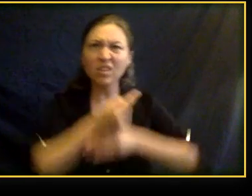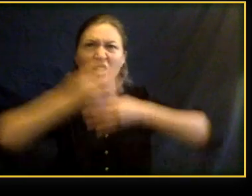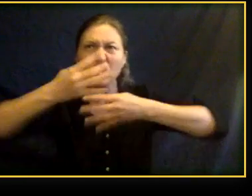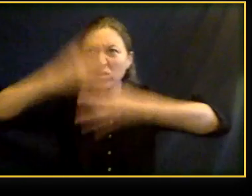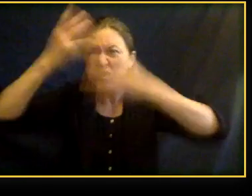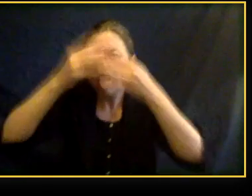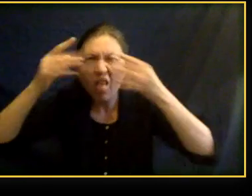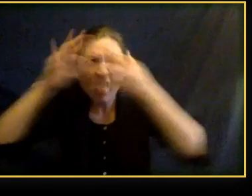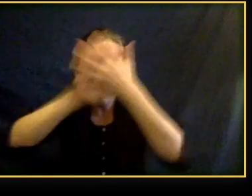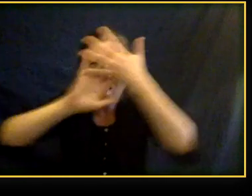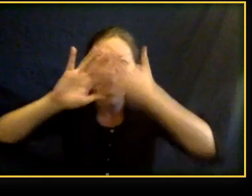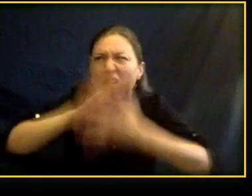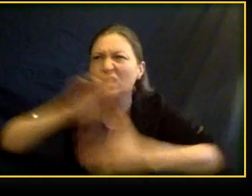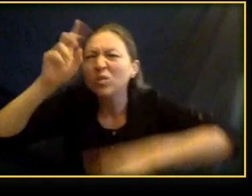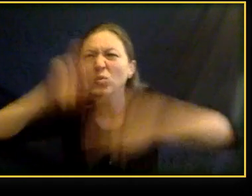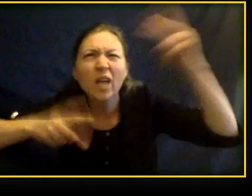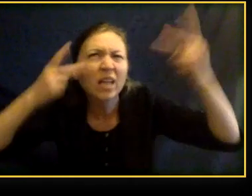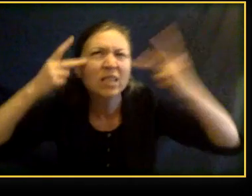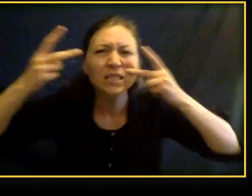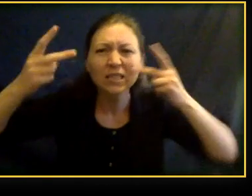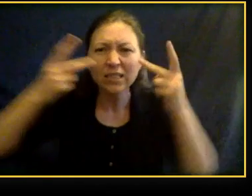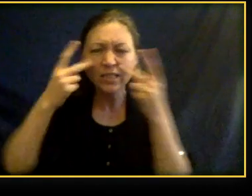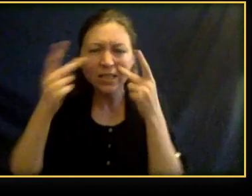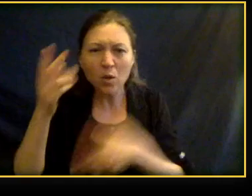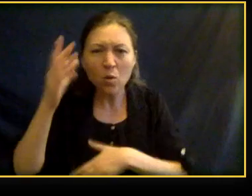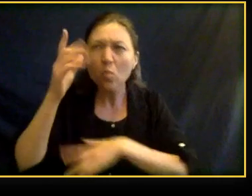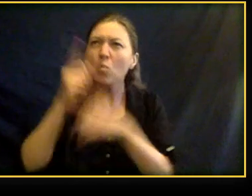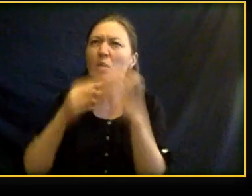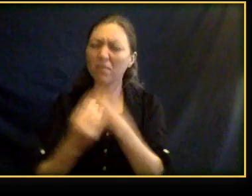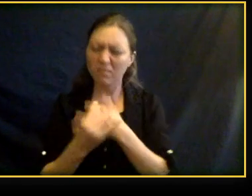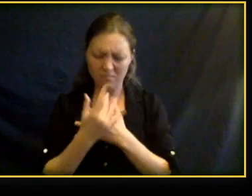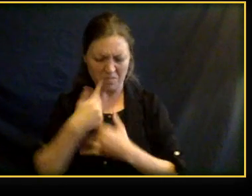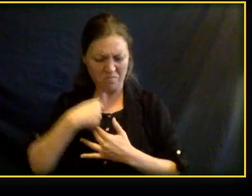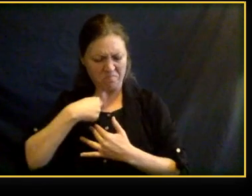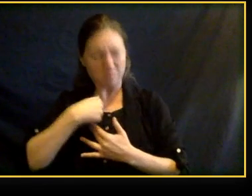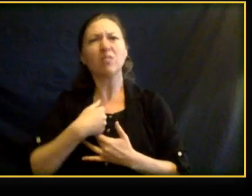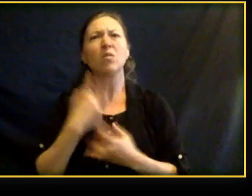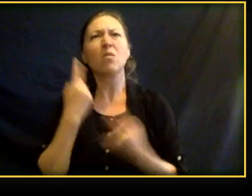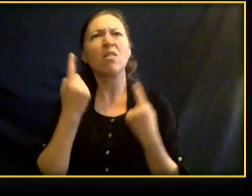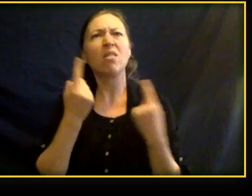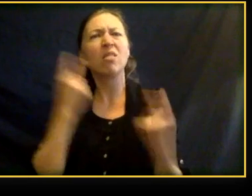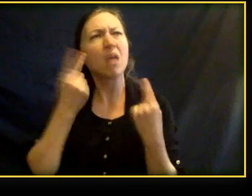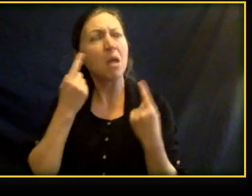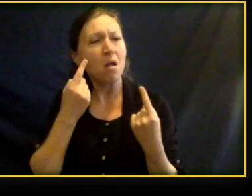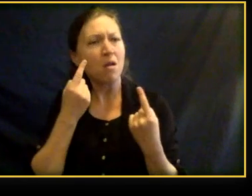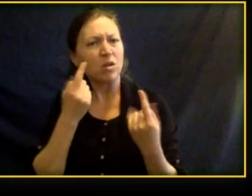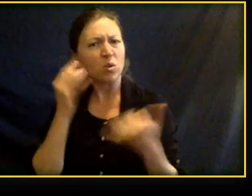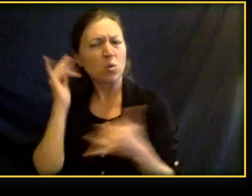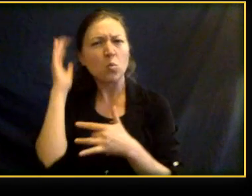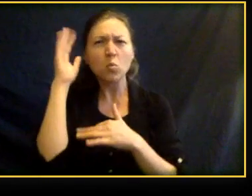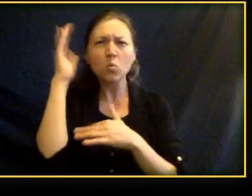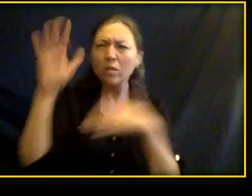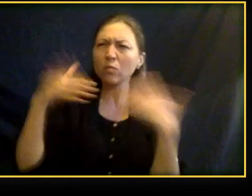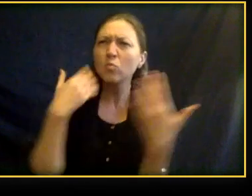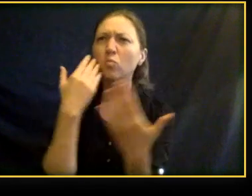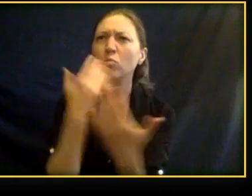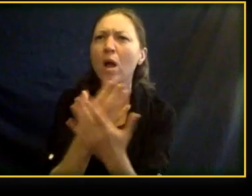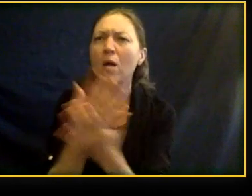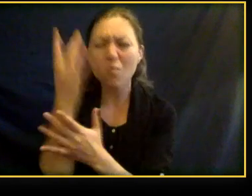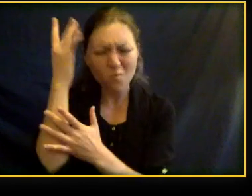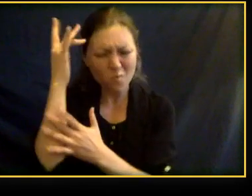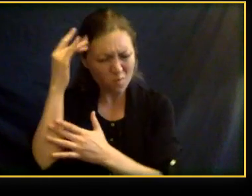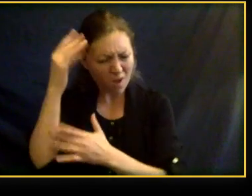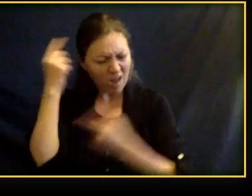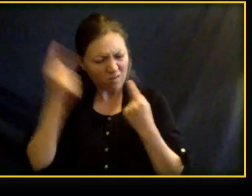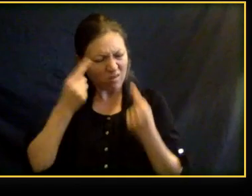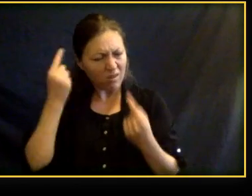to see what makes you think that you'll ever get there. What makes you think